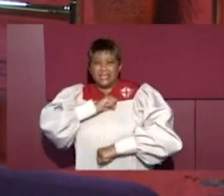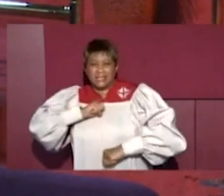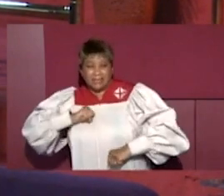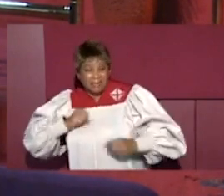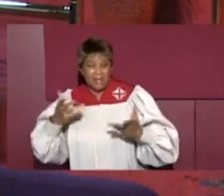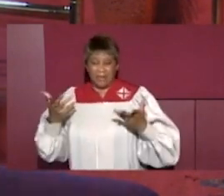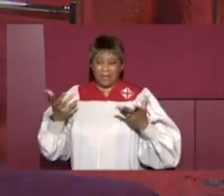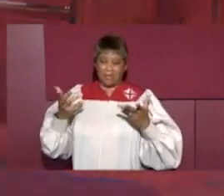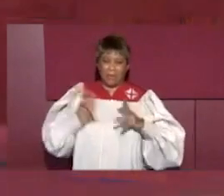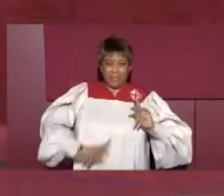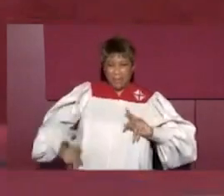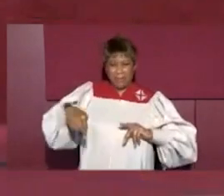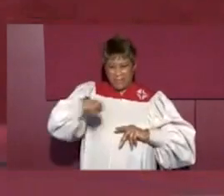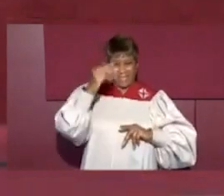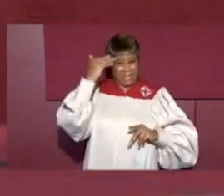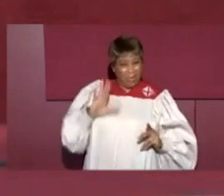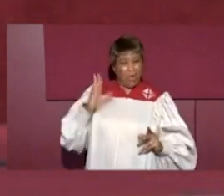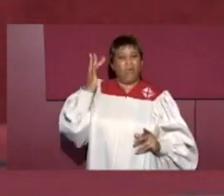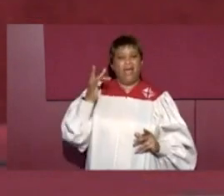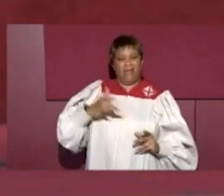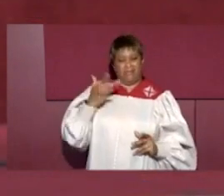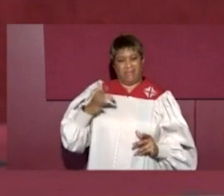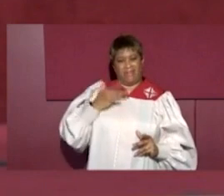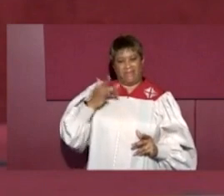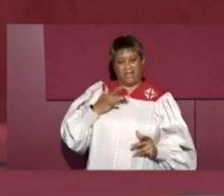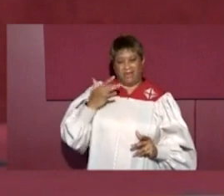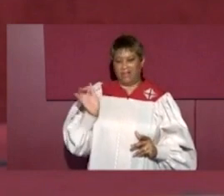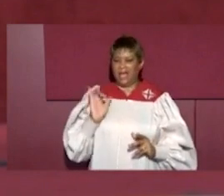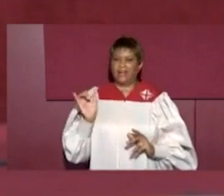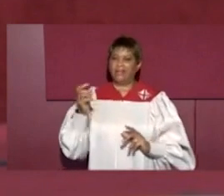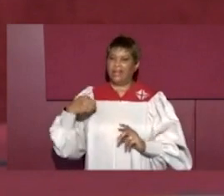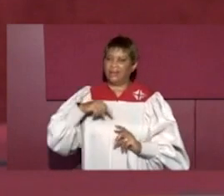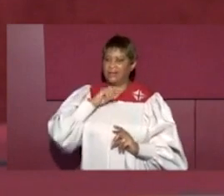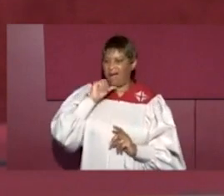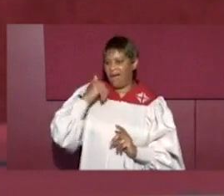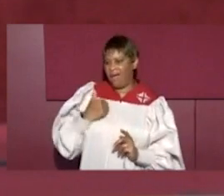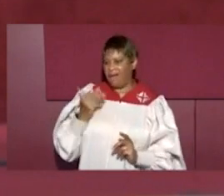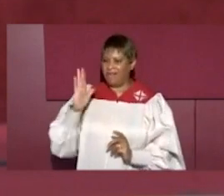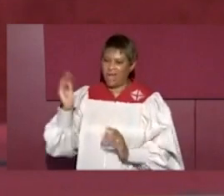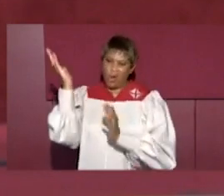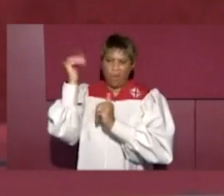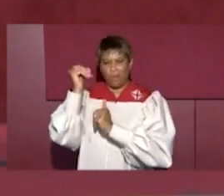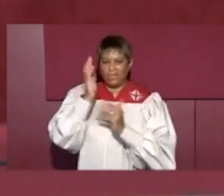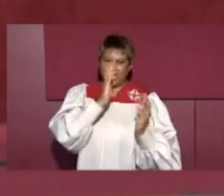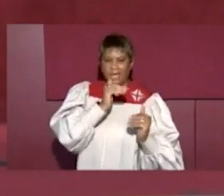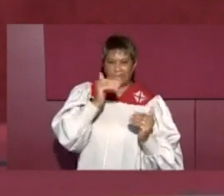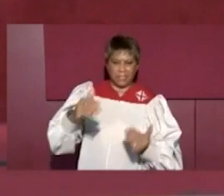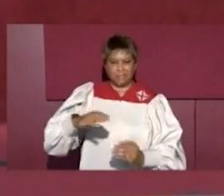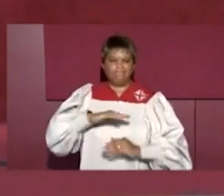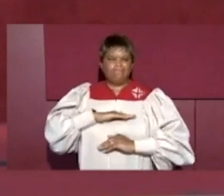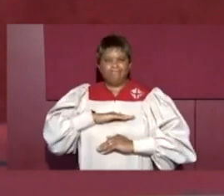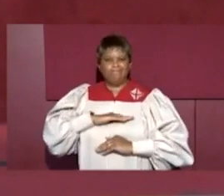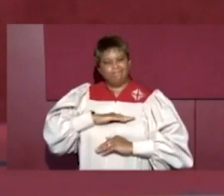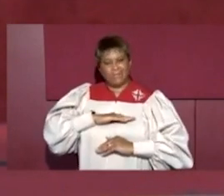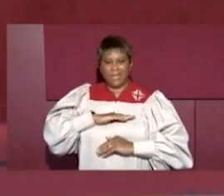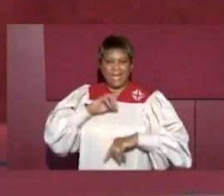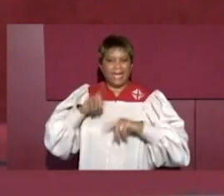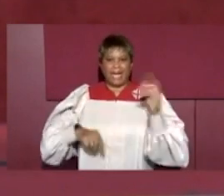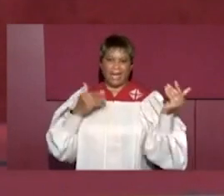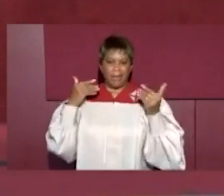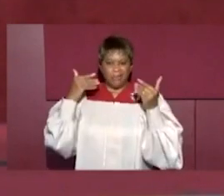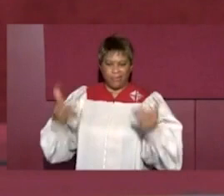with folk they don't even know because they feel that they did not get their hopes and their expectations, and now they cannot